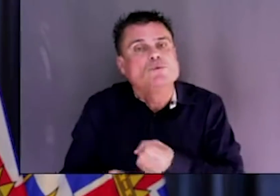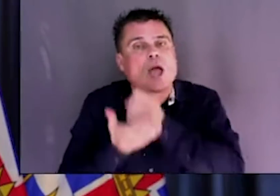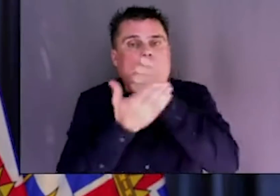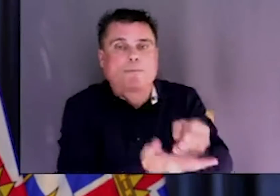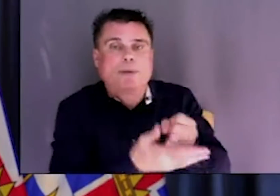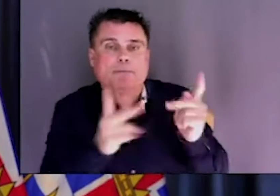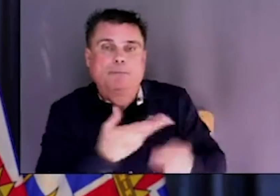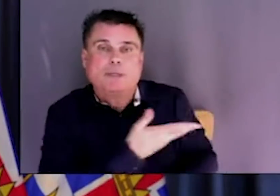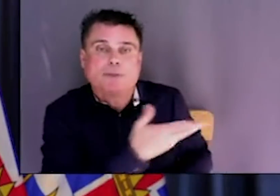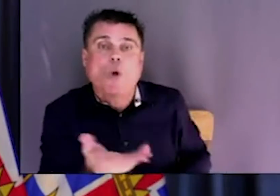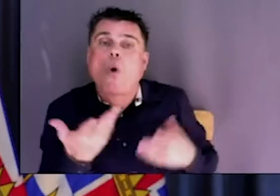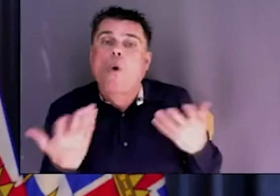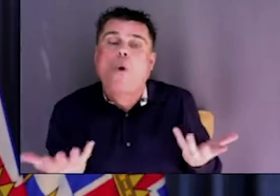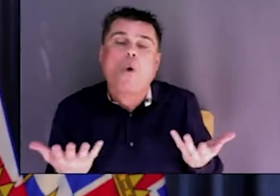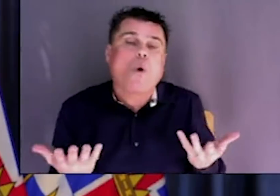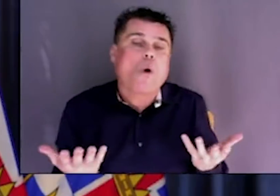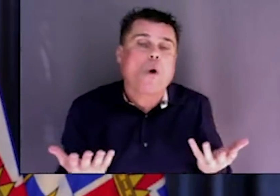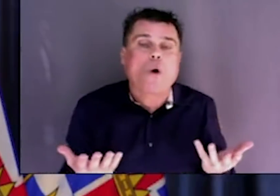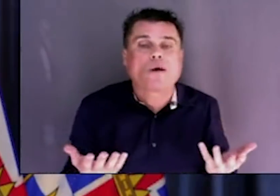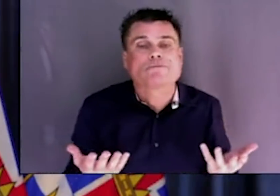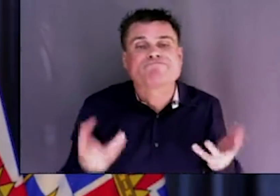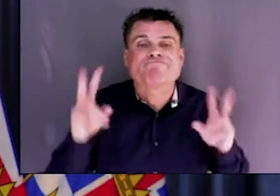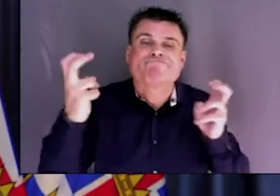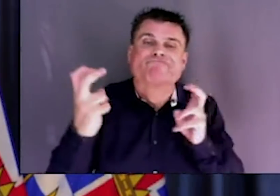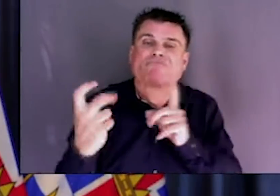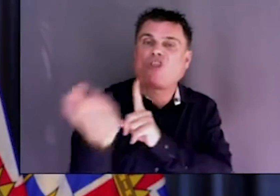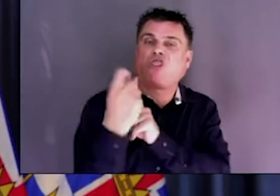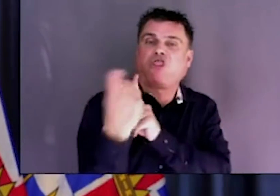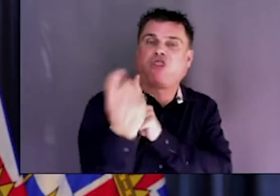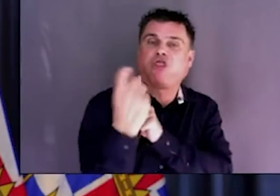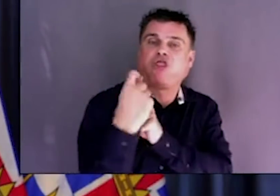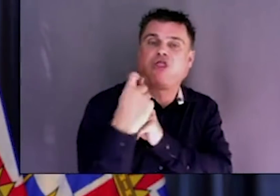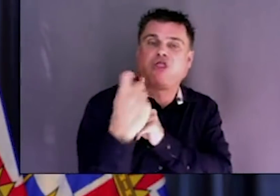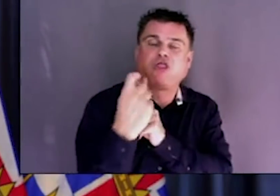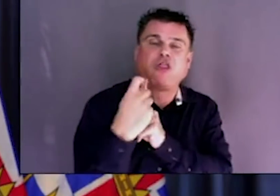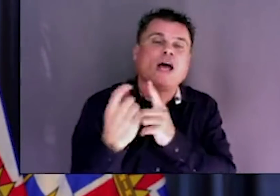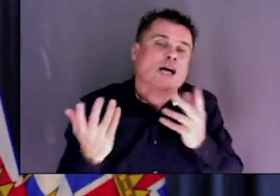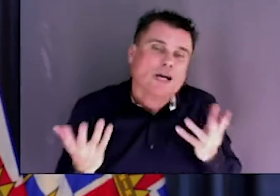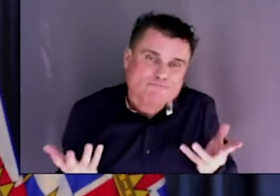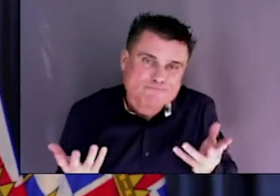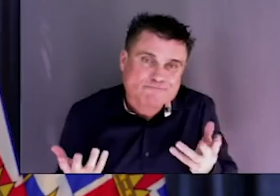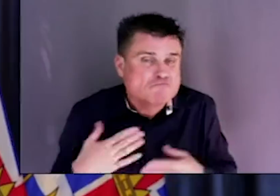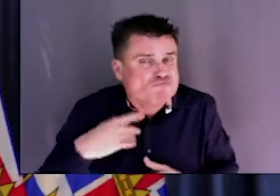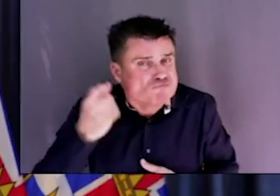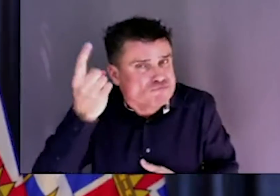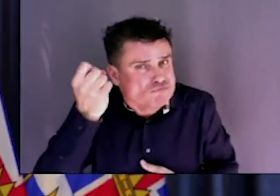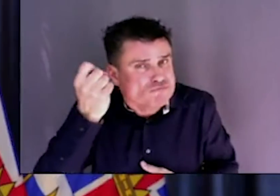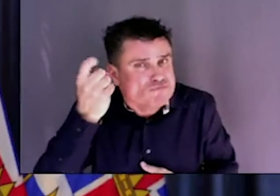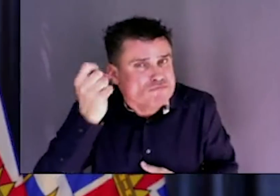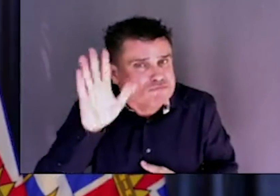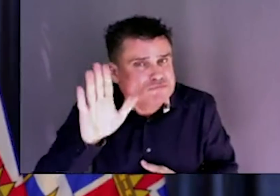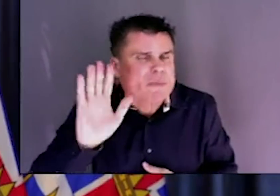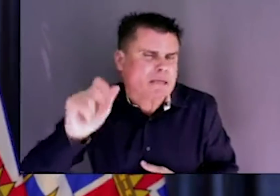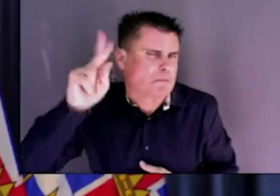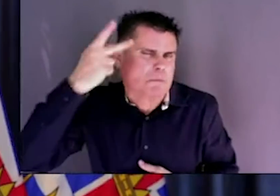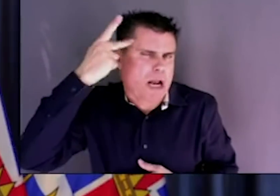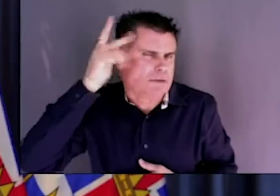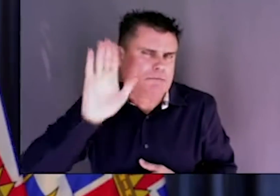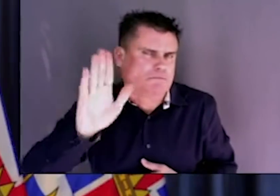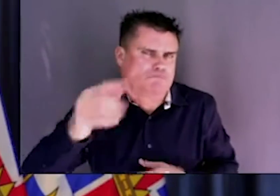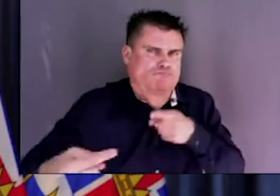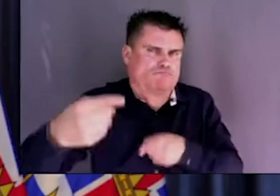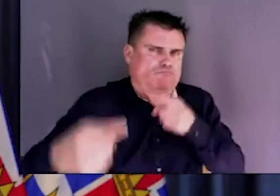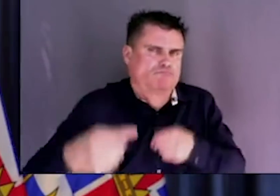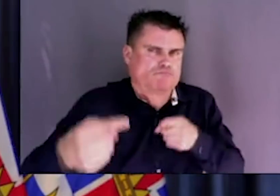understand it, but I would like to get back to first principles when it comes to freedom of information and protection of privacy, and that is for